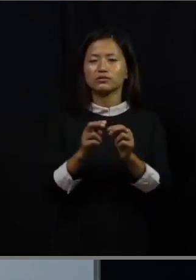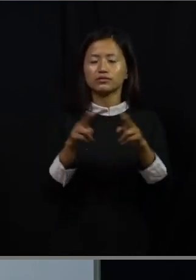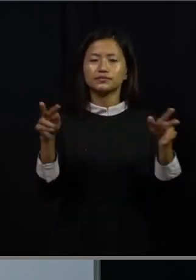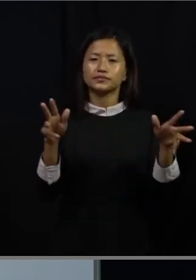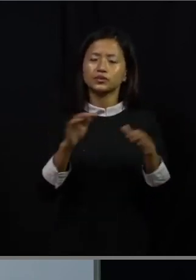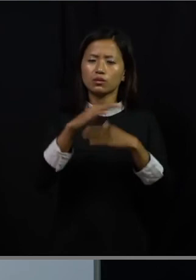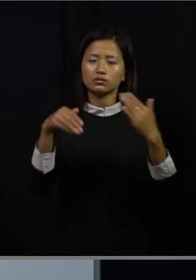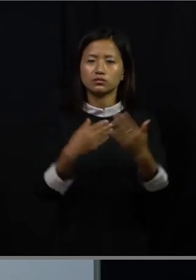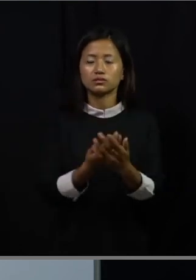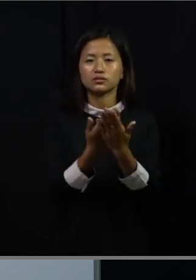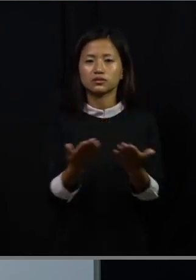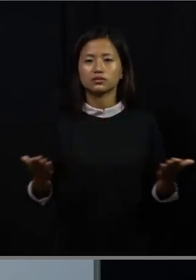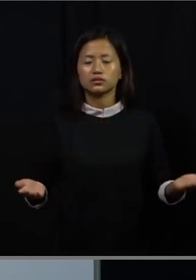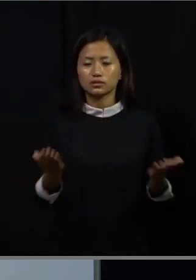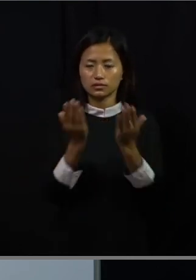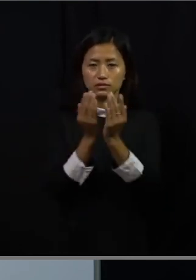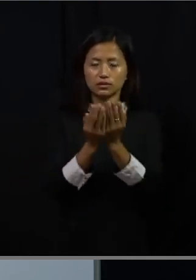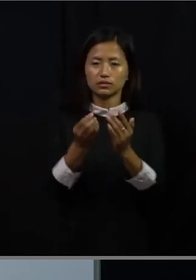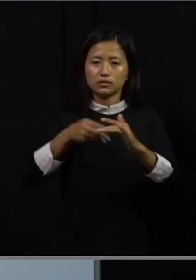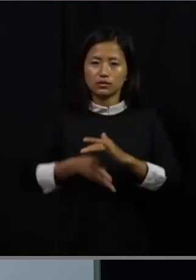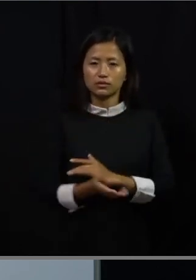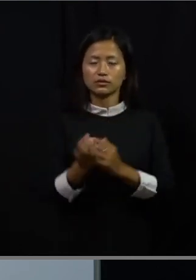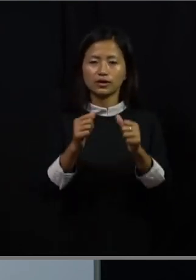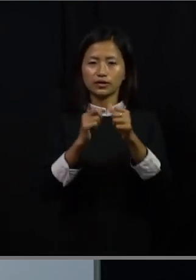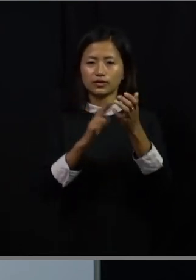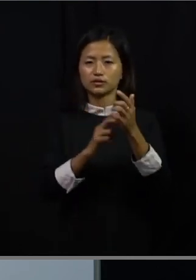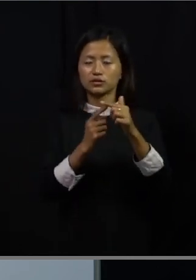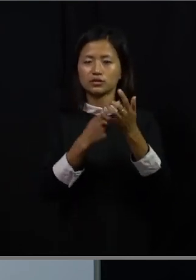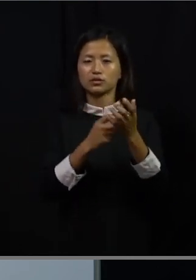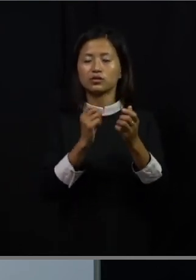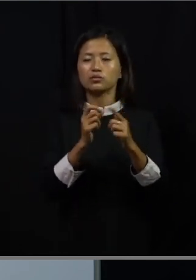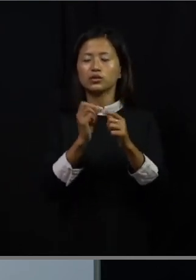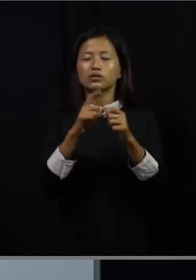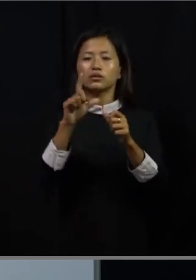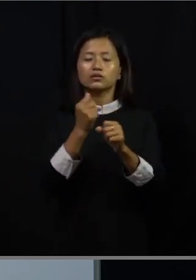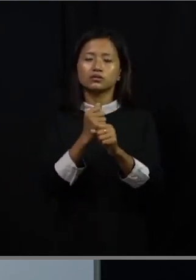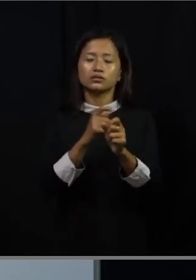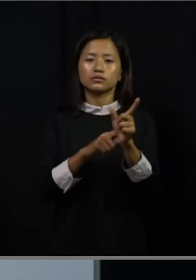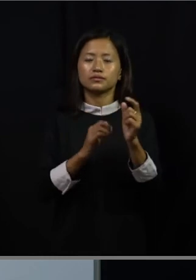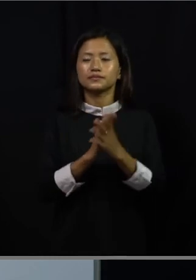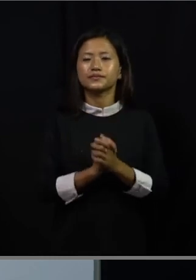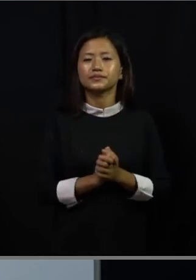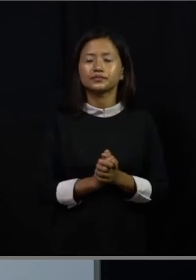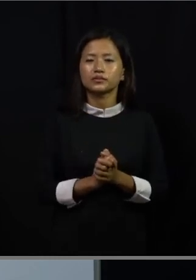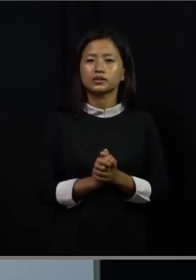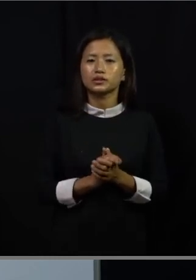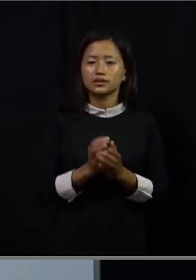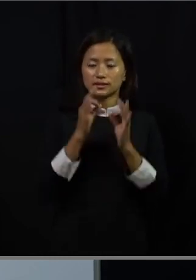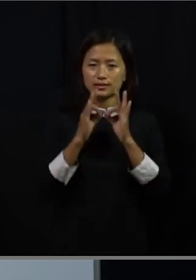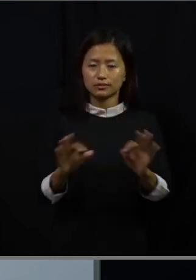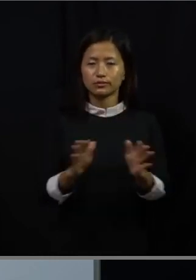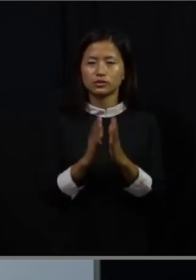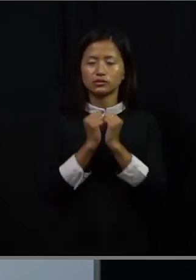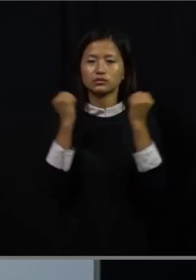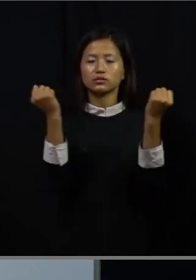society, right? So all those things are what we study under anthropology, okay? So anthropology mostly deals with the